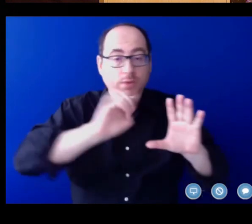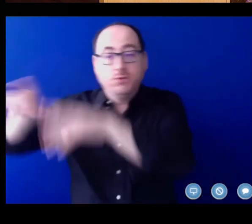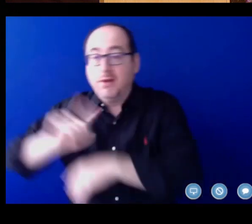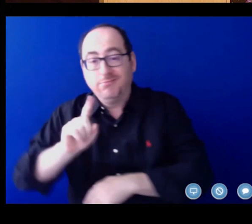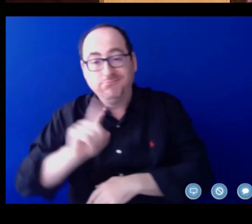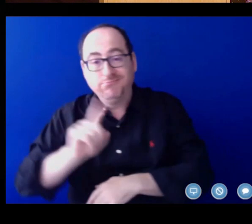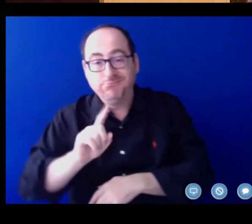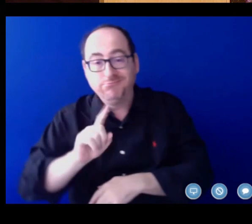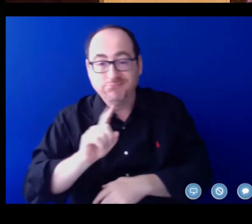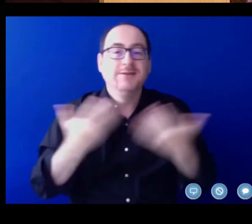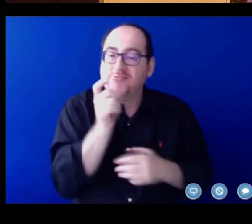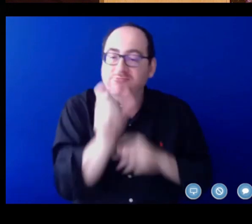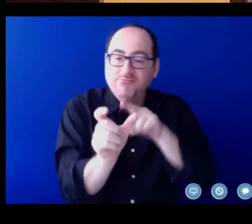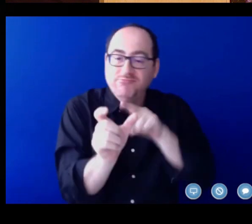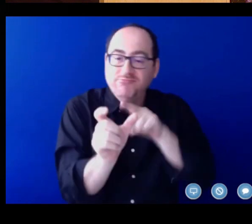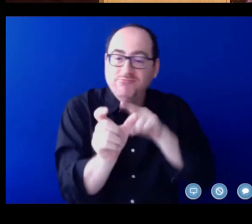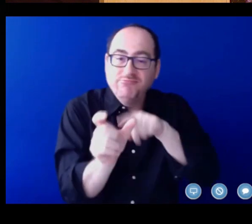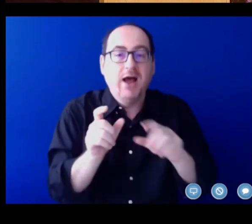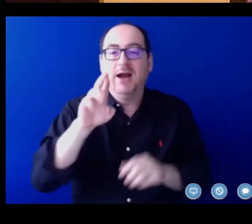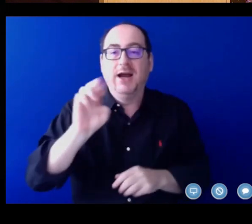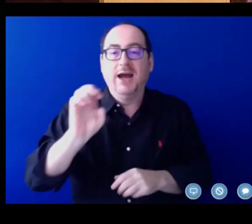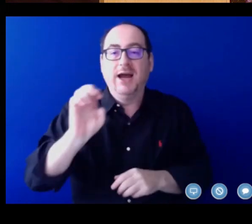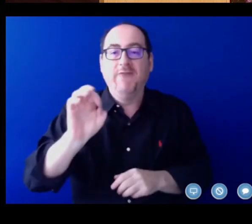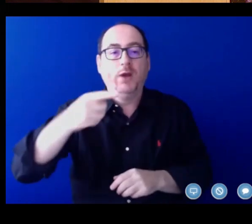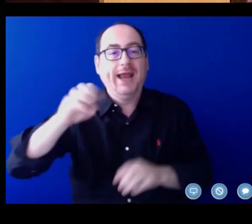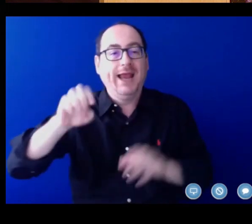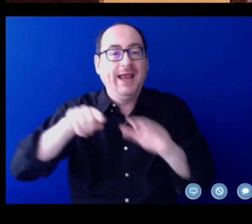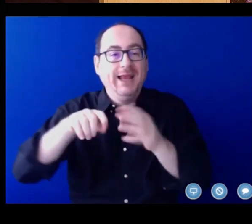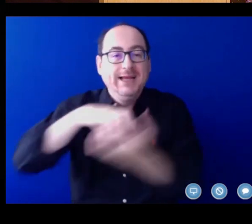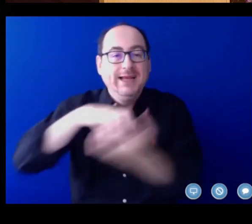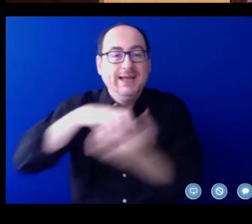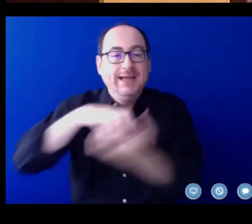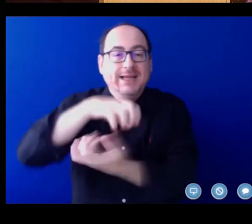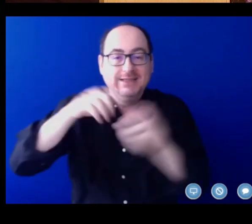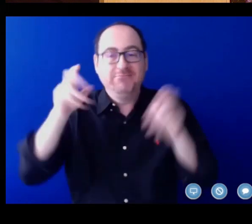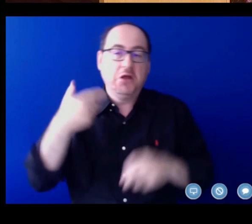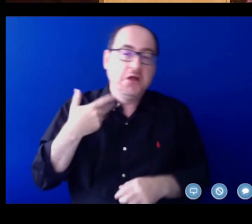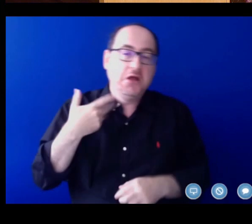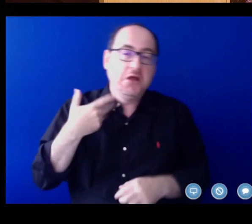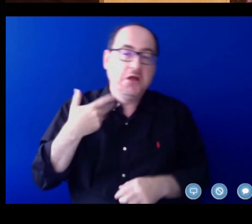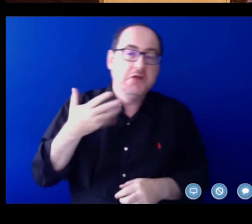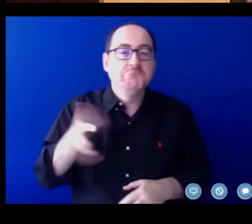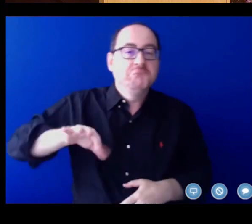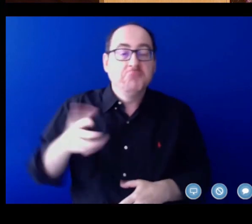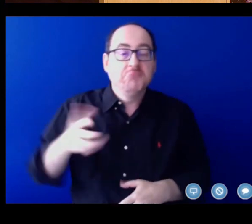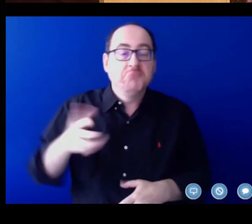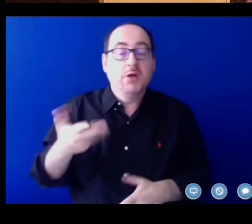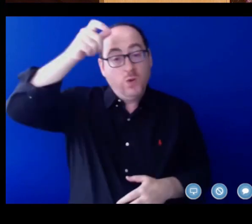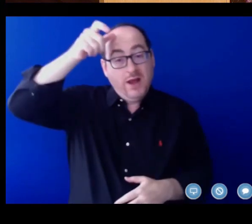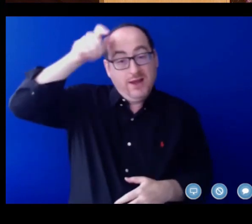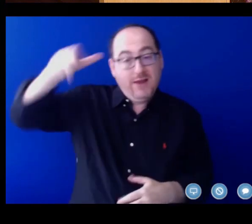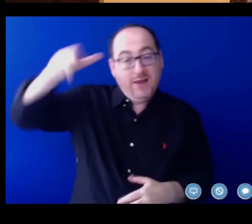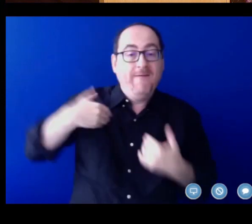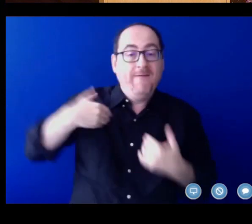million. Lebanon hosts the equivalent of a third of its own population, 1 million refugees. And there are also almost 1 million refugees in Iran, a